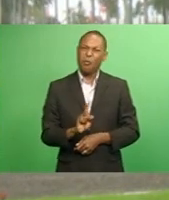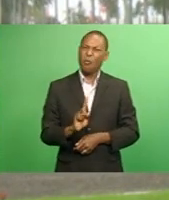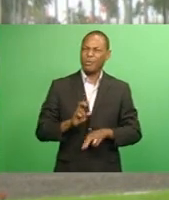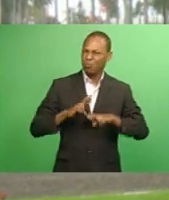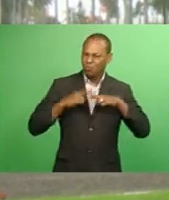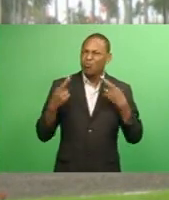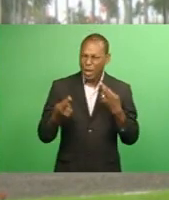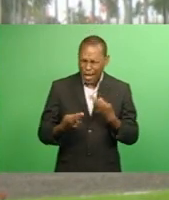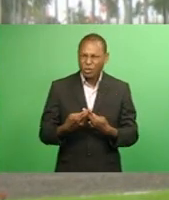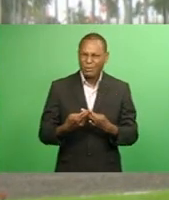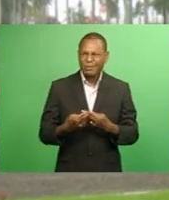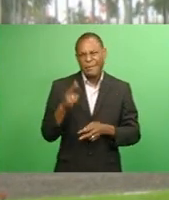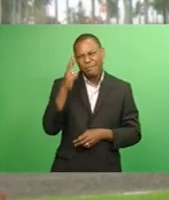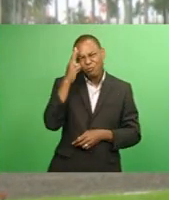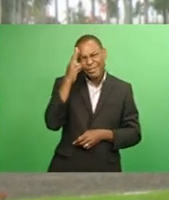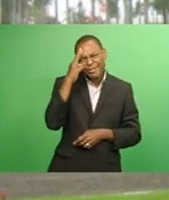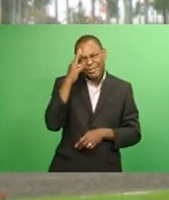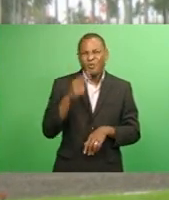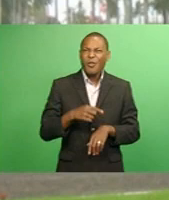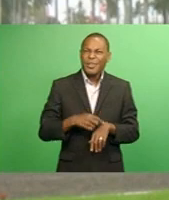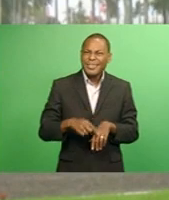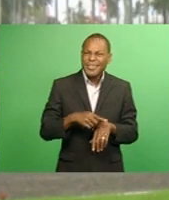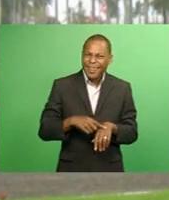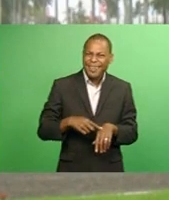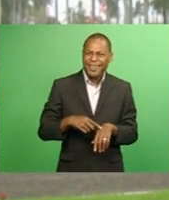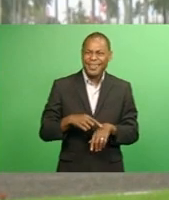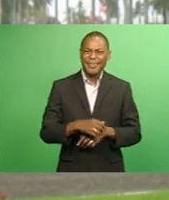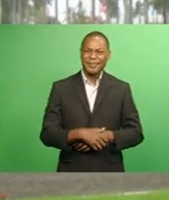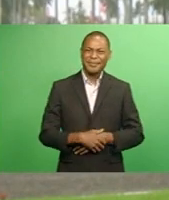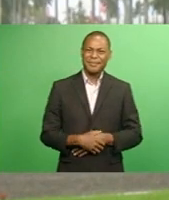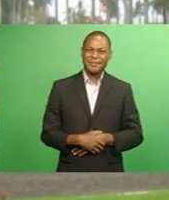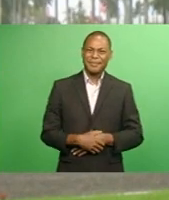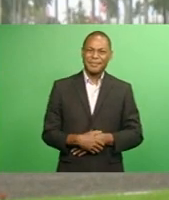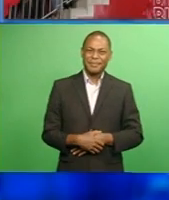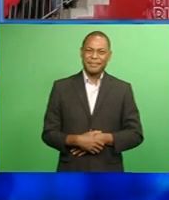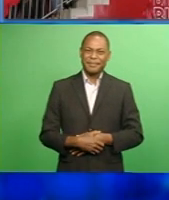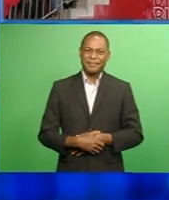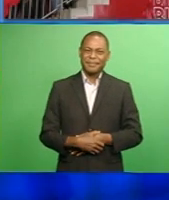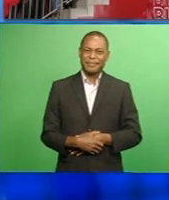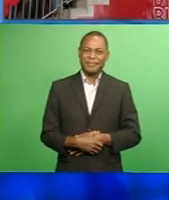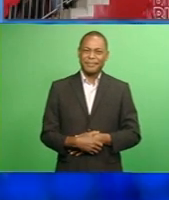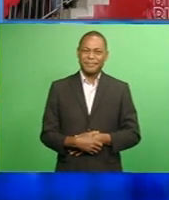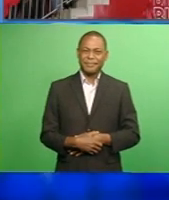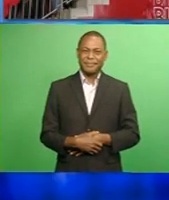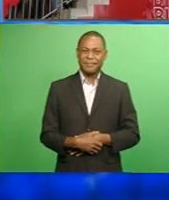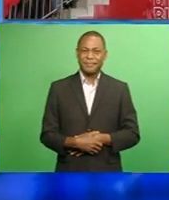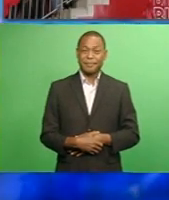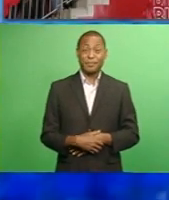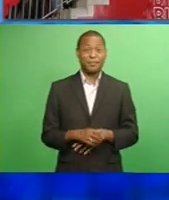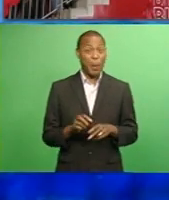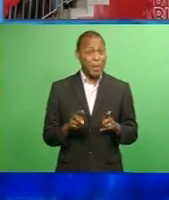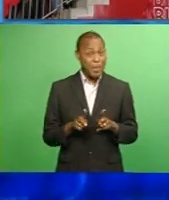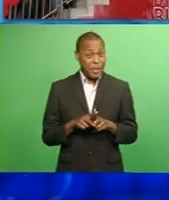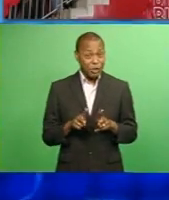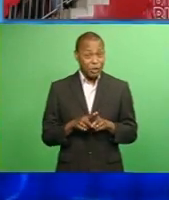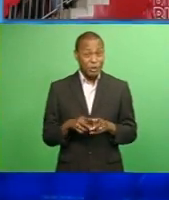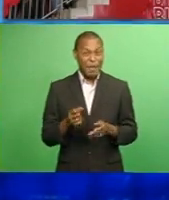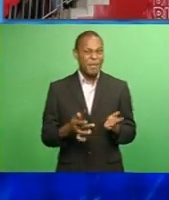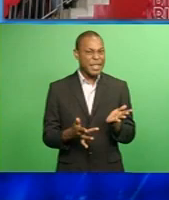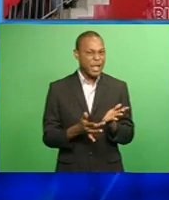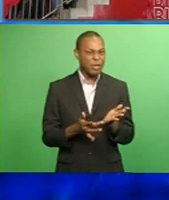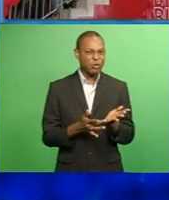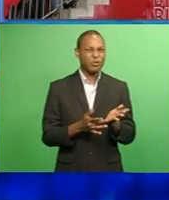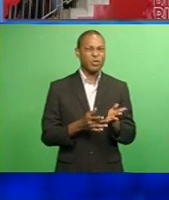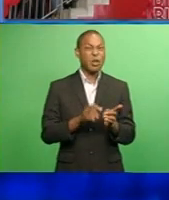the actual reason of Easter. Jeshulal, FBC News. The partnership between technology and society